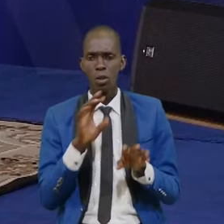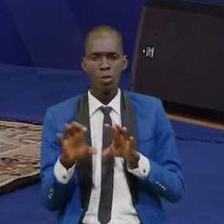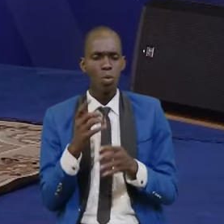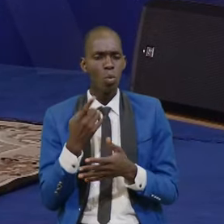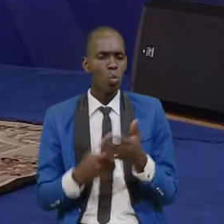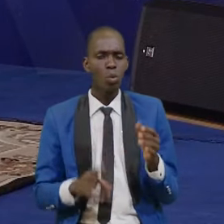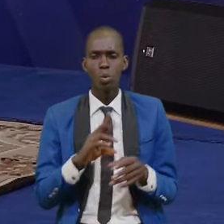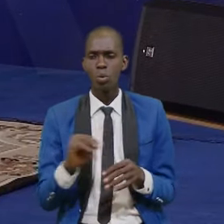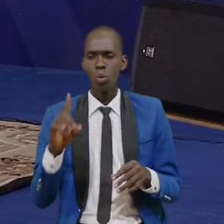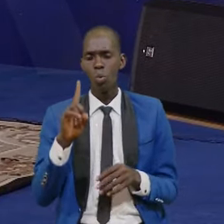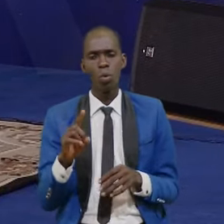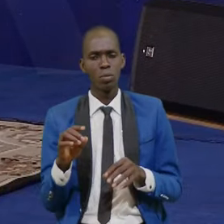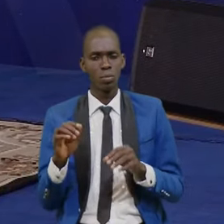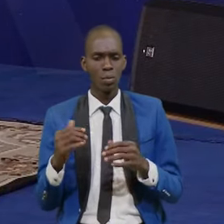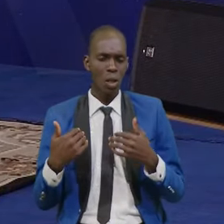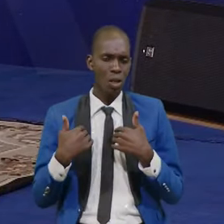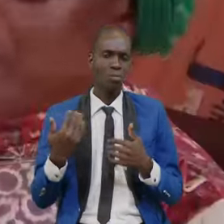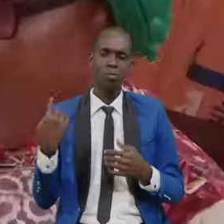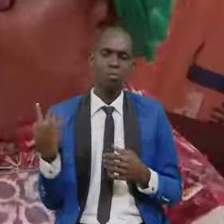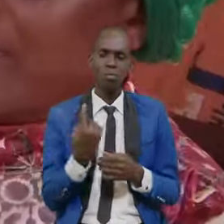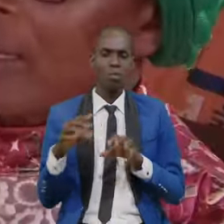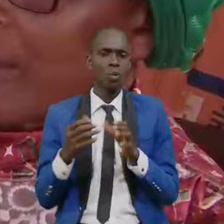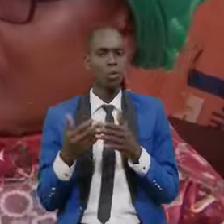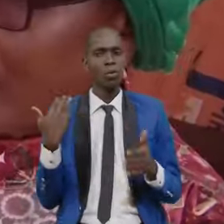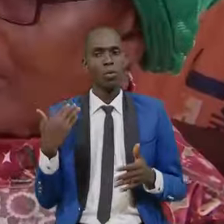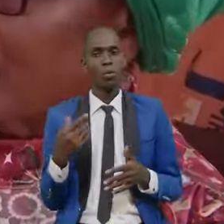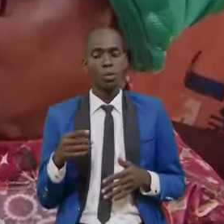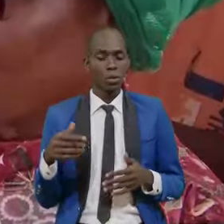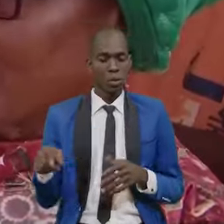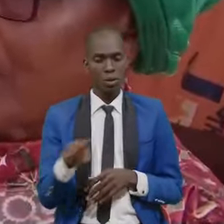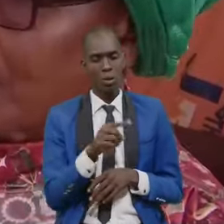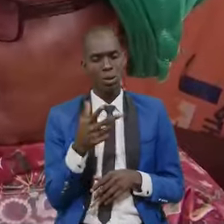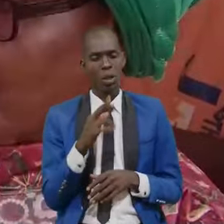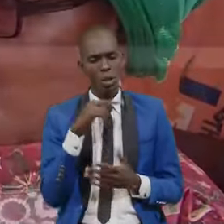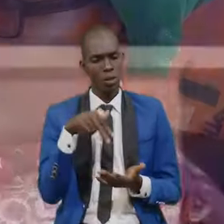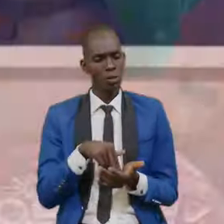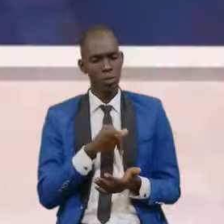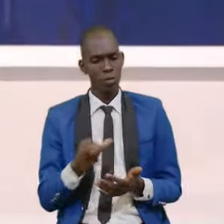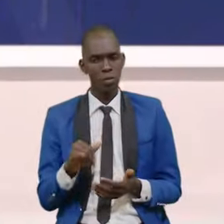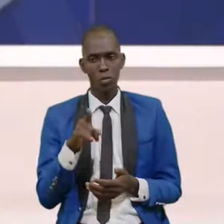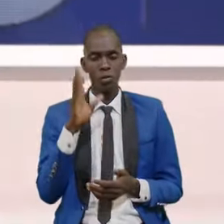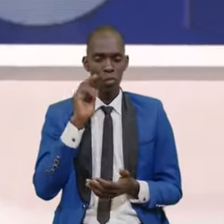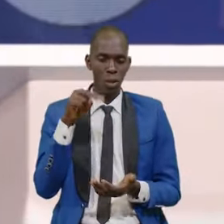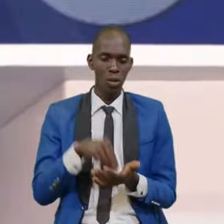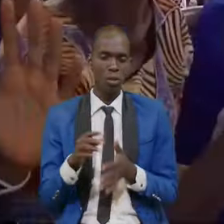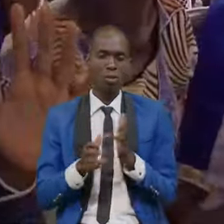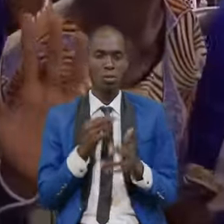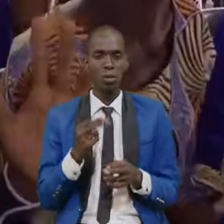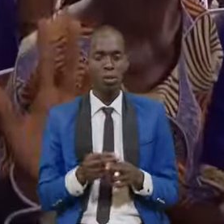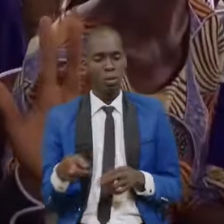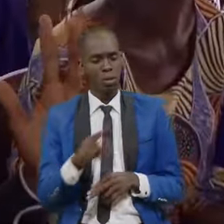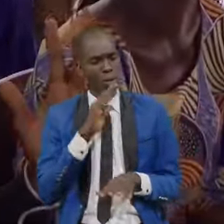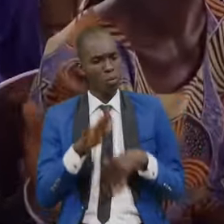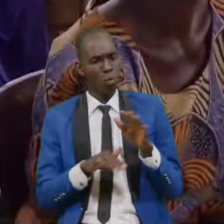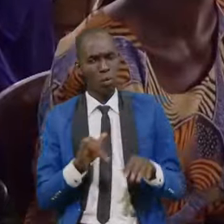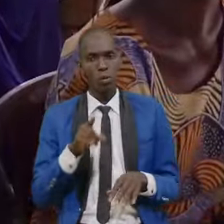all, they are standing, you will stand. They are walking, you will walk. And